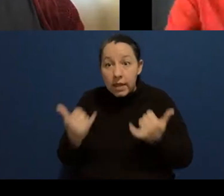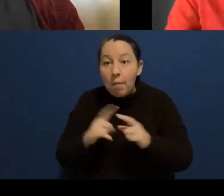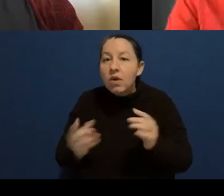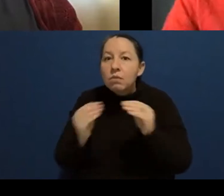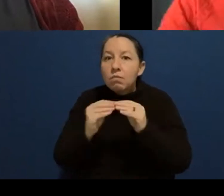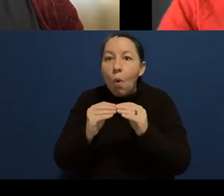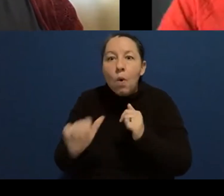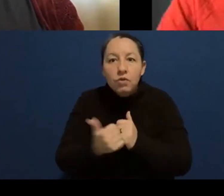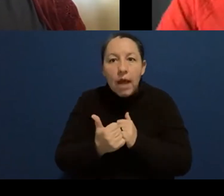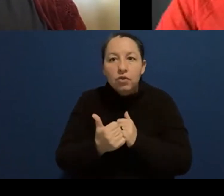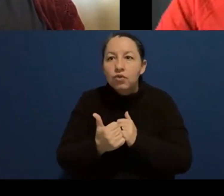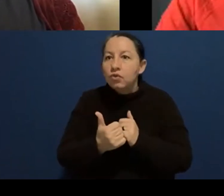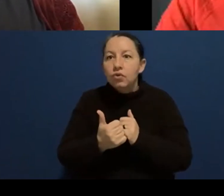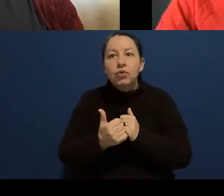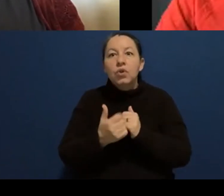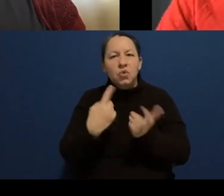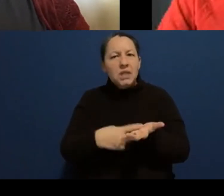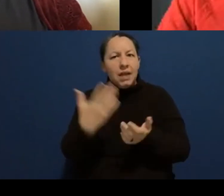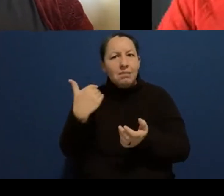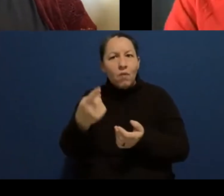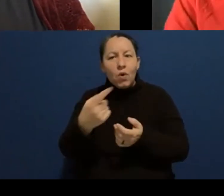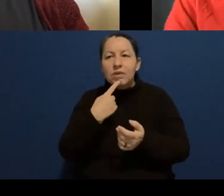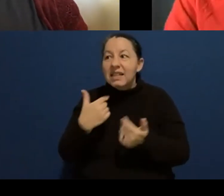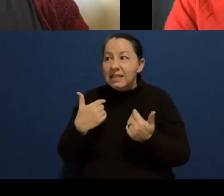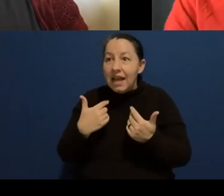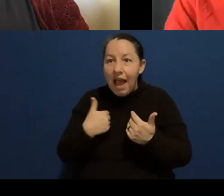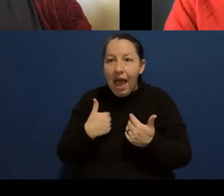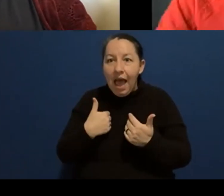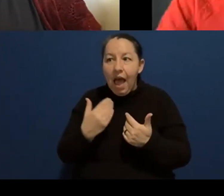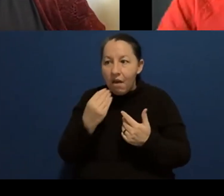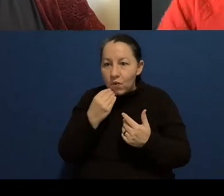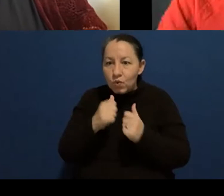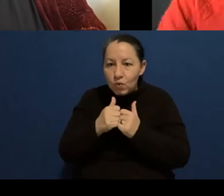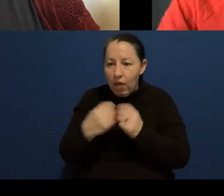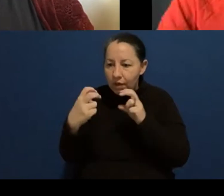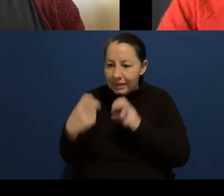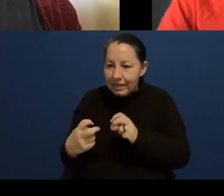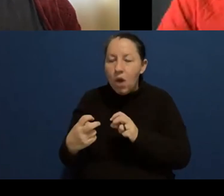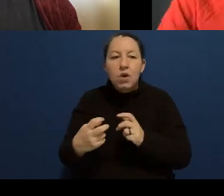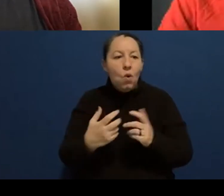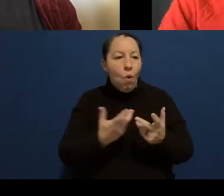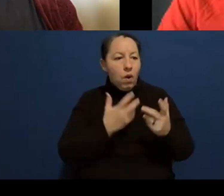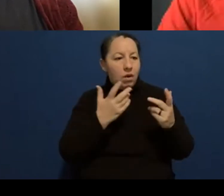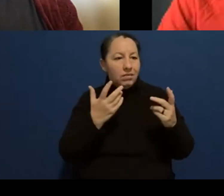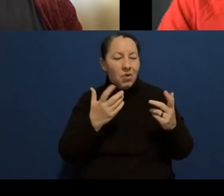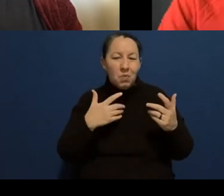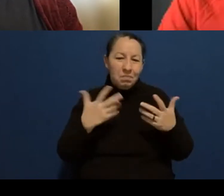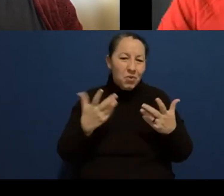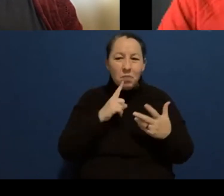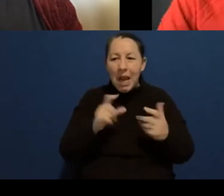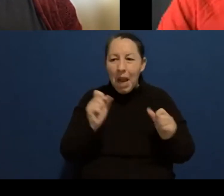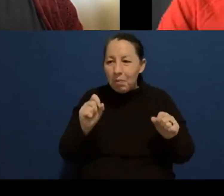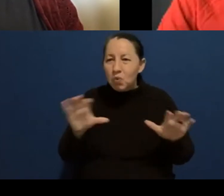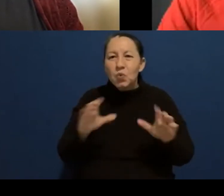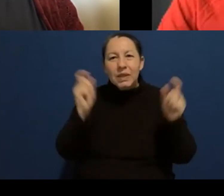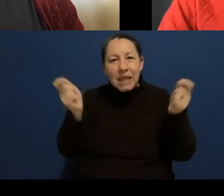as you talked about earlier, sometimes, you know, have food with people or to be in ceremony or to be in space with people even. And so I think